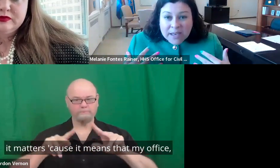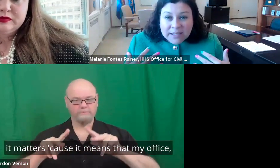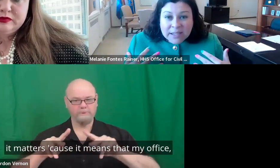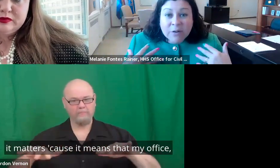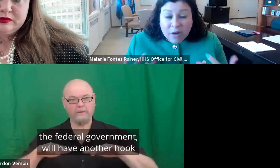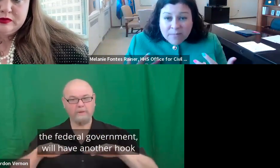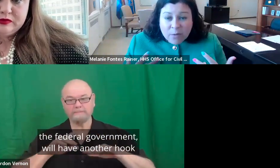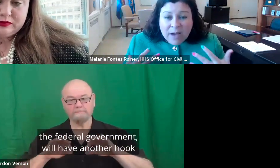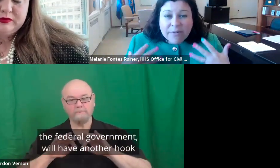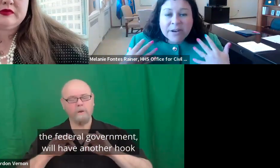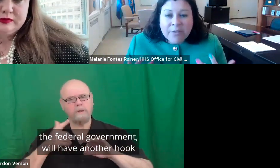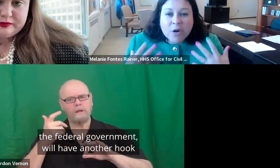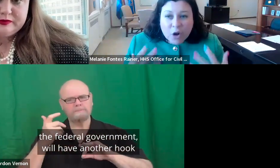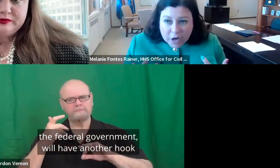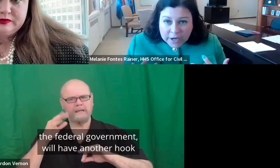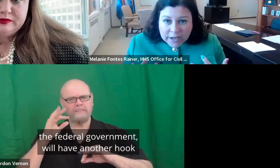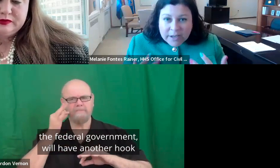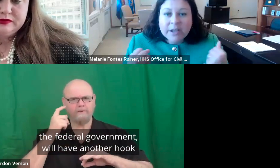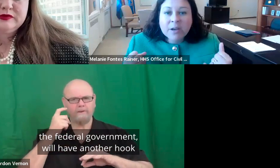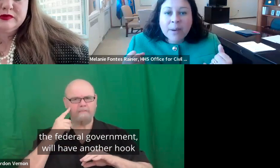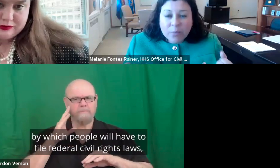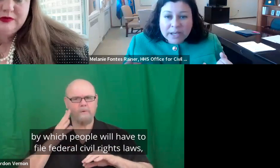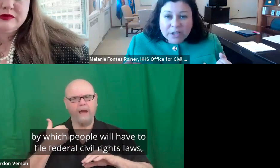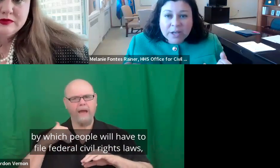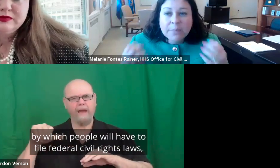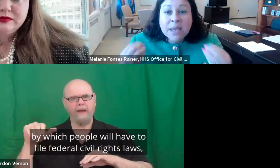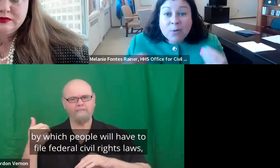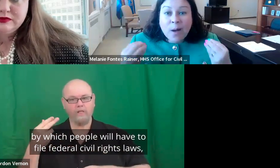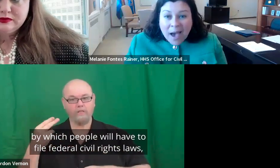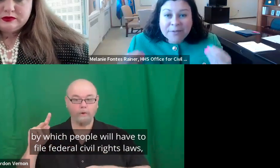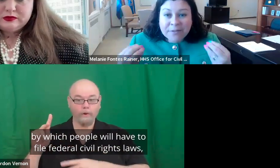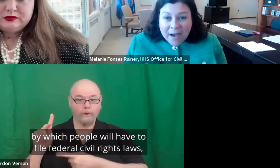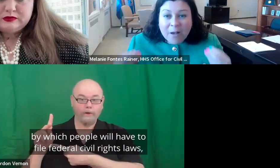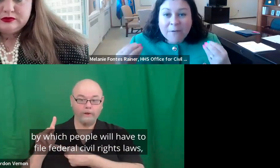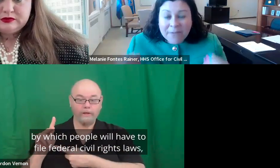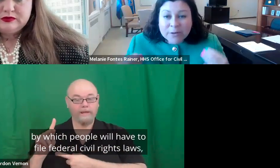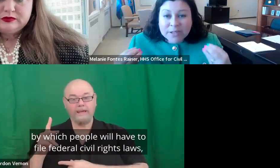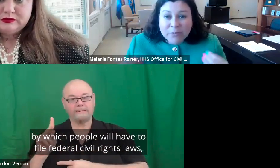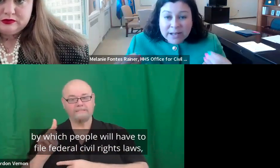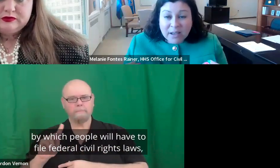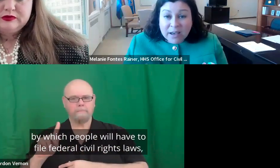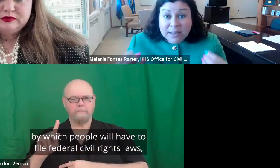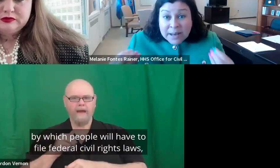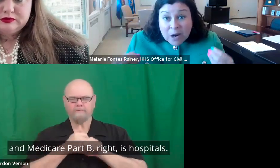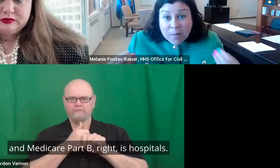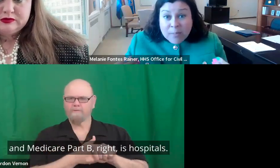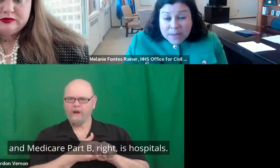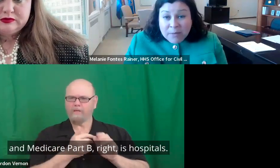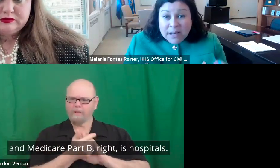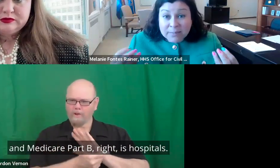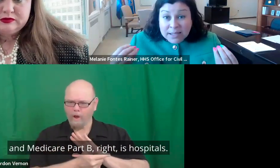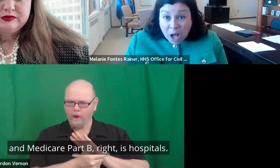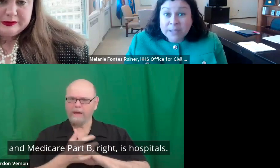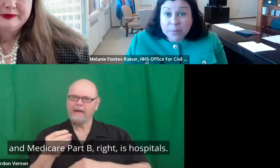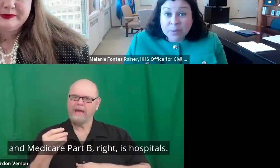my office, the federal government, will have another hook by which people will have to follow federal civil rights laws. And Medicare Part